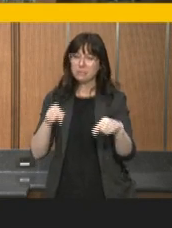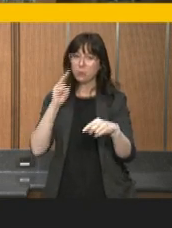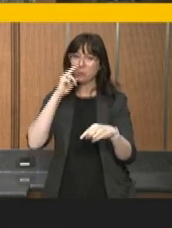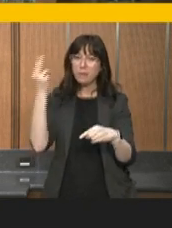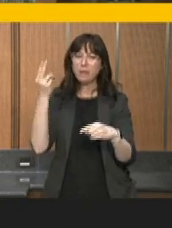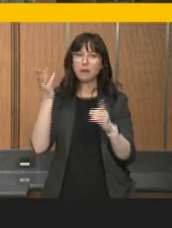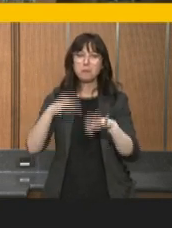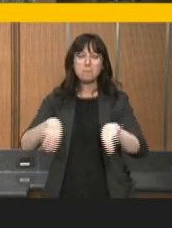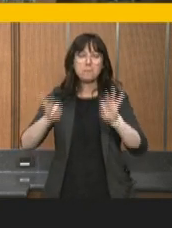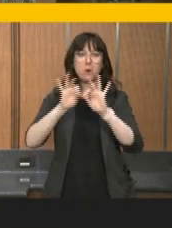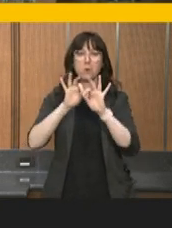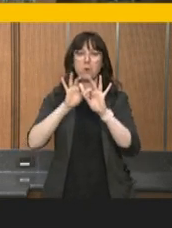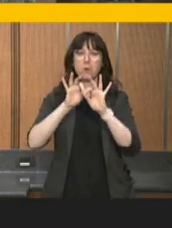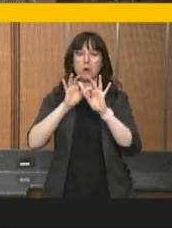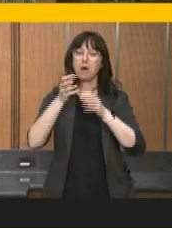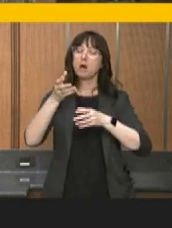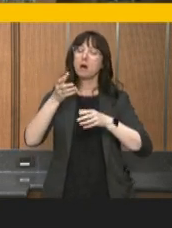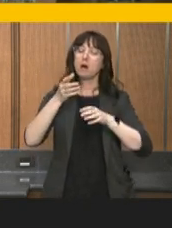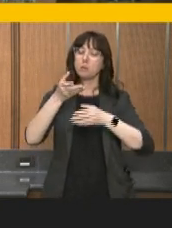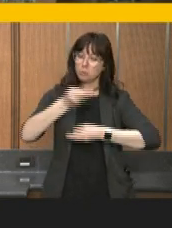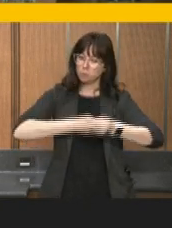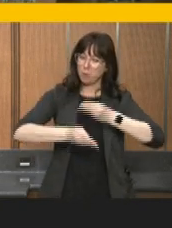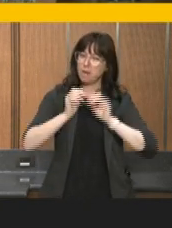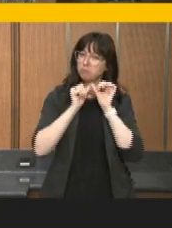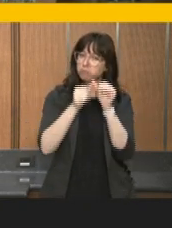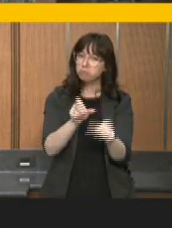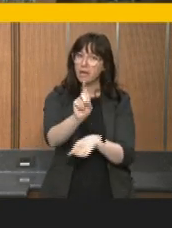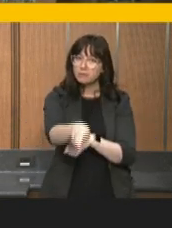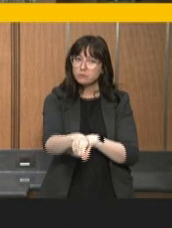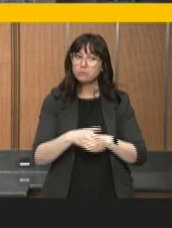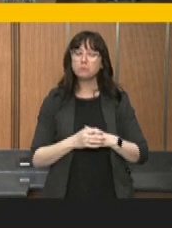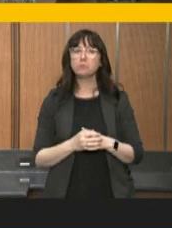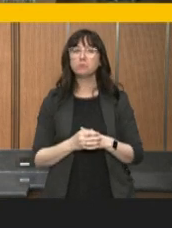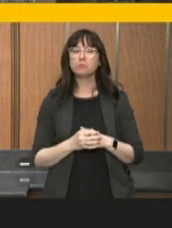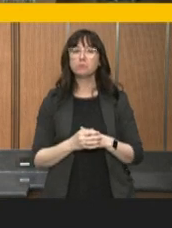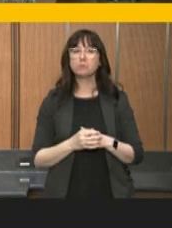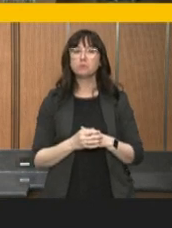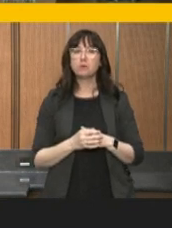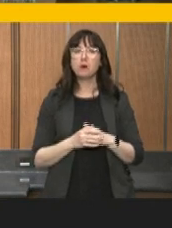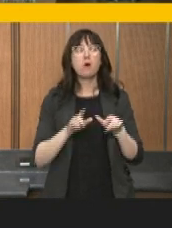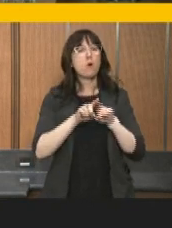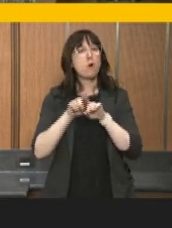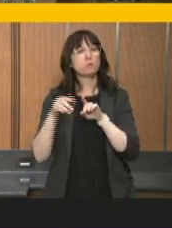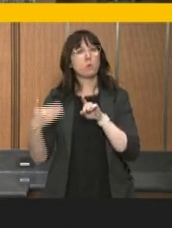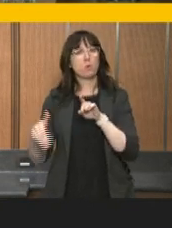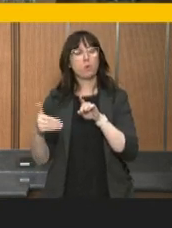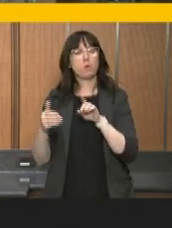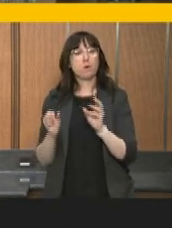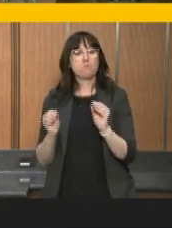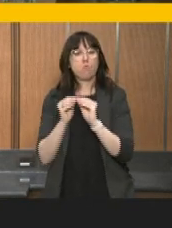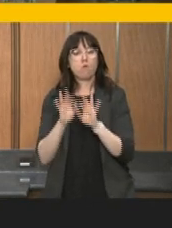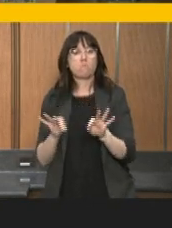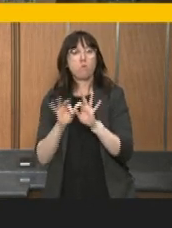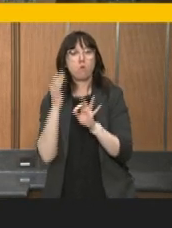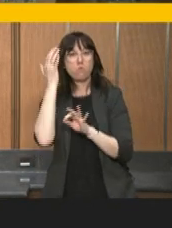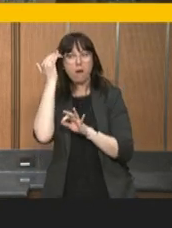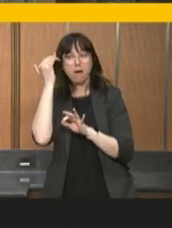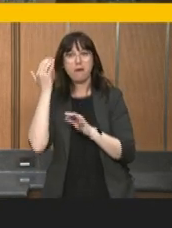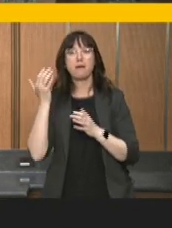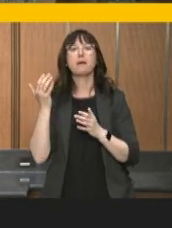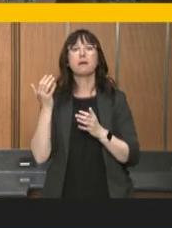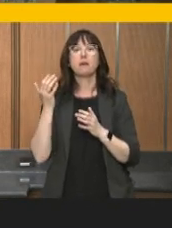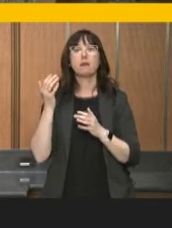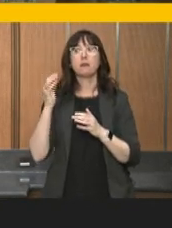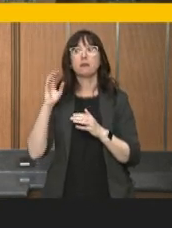of trade between our countries, and it is more important now than ever because, as Minister